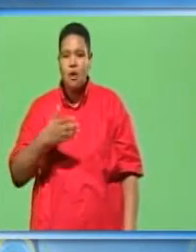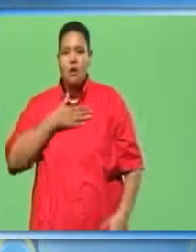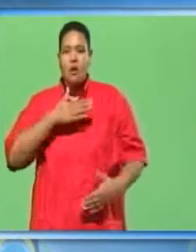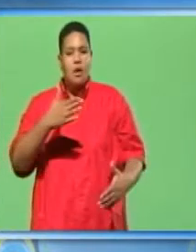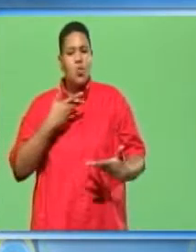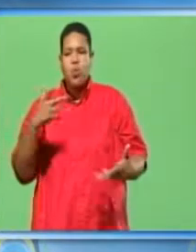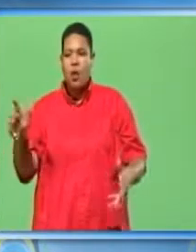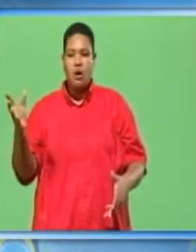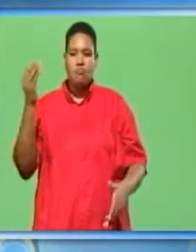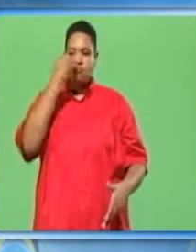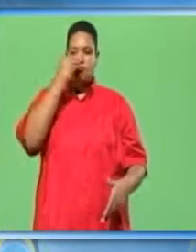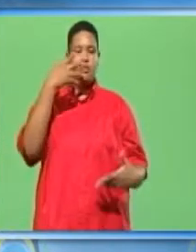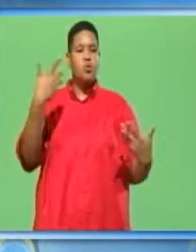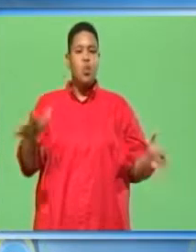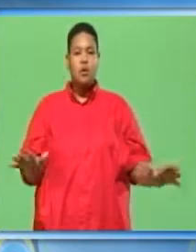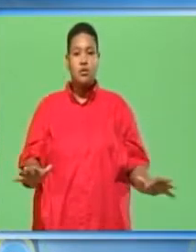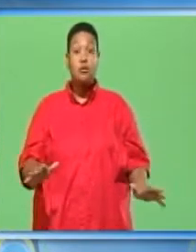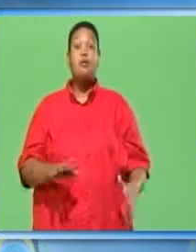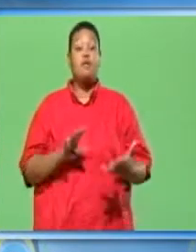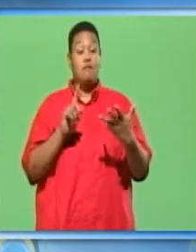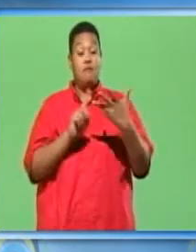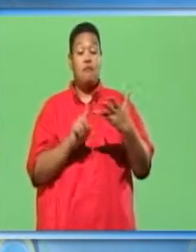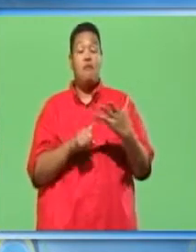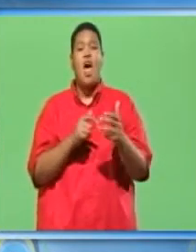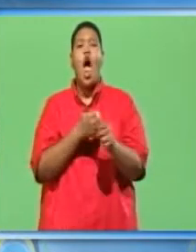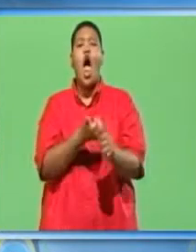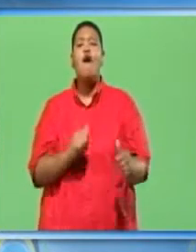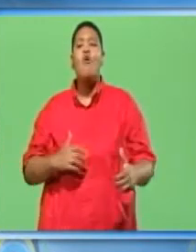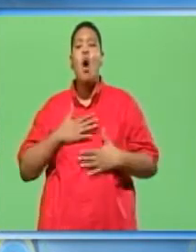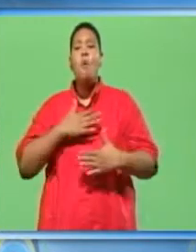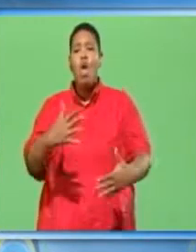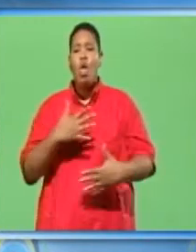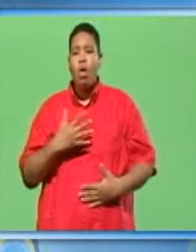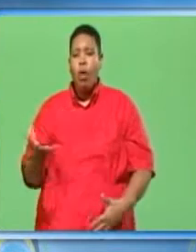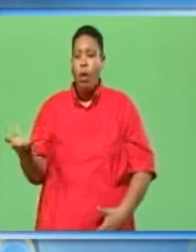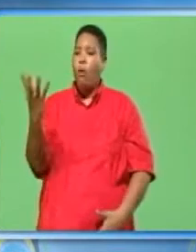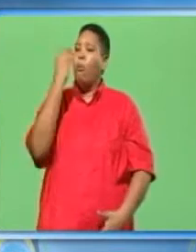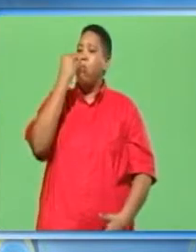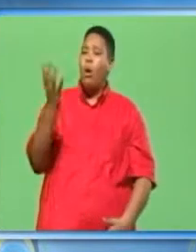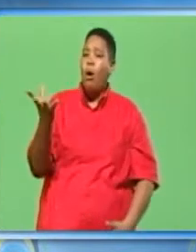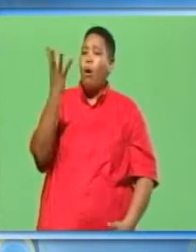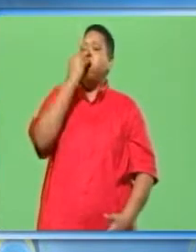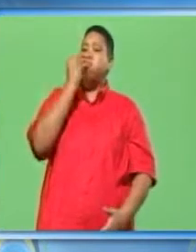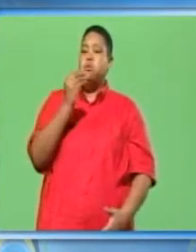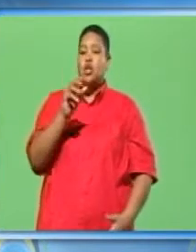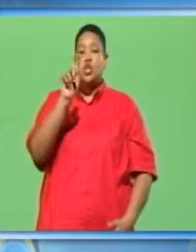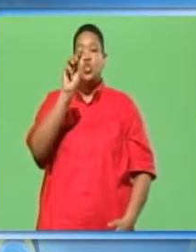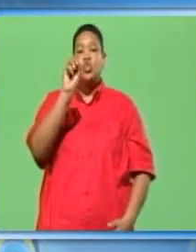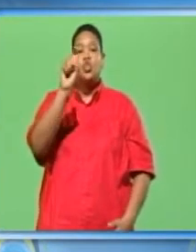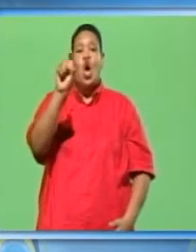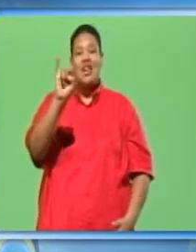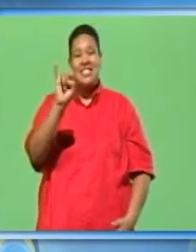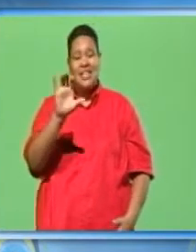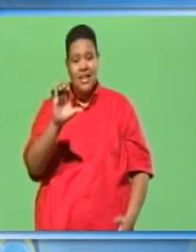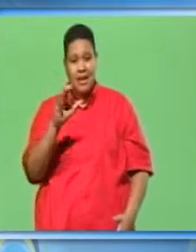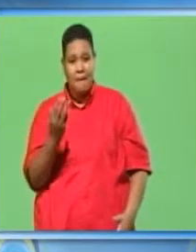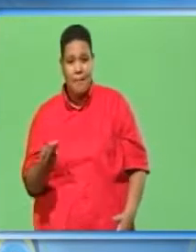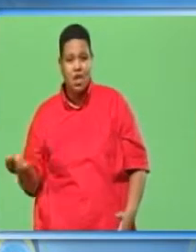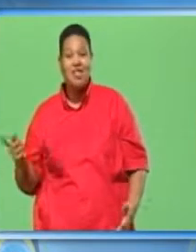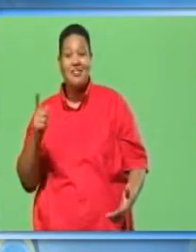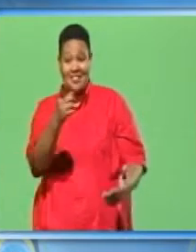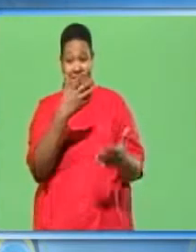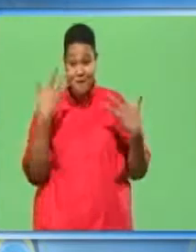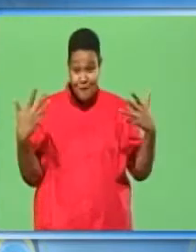materials. 4. Avoid breathing fumes from toxic materials. And 5. Wash your